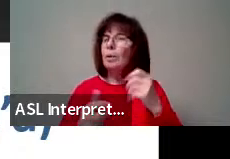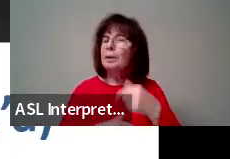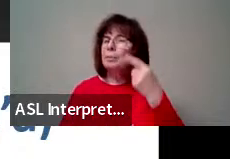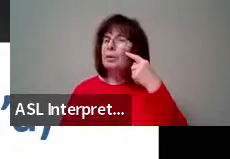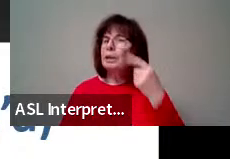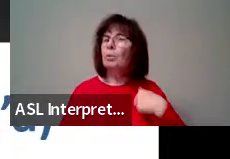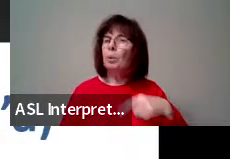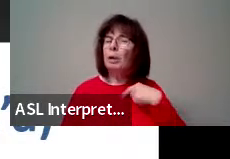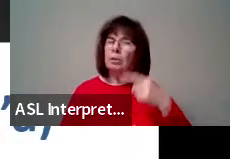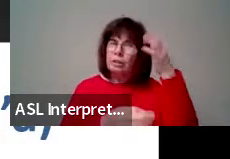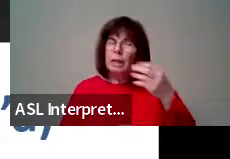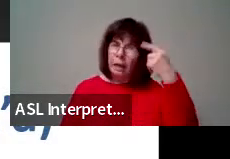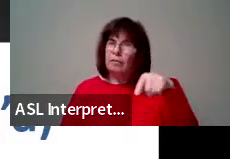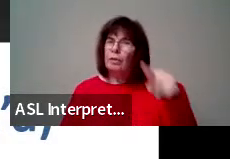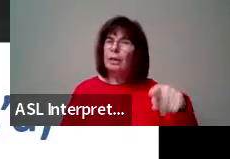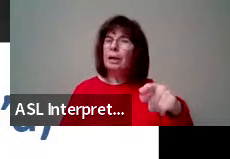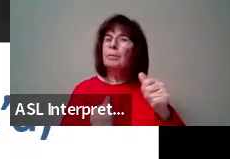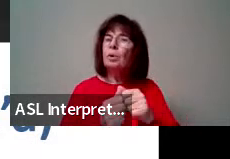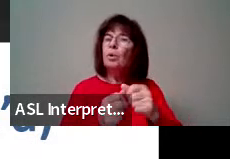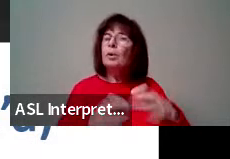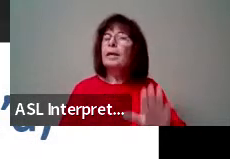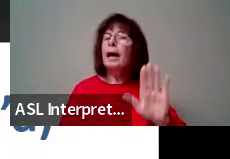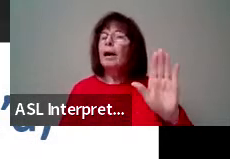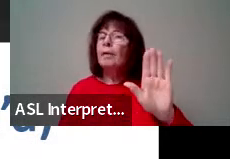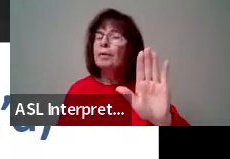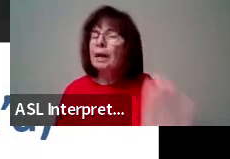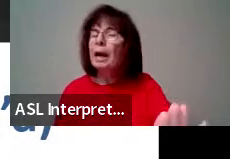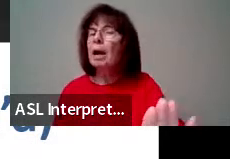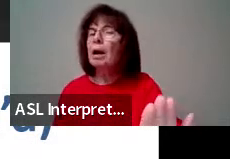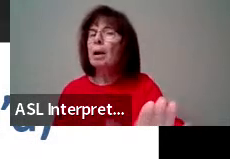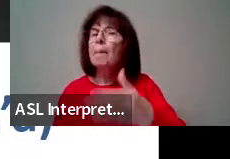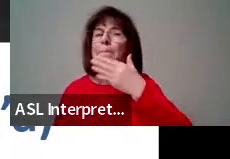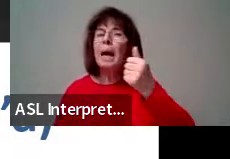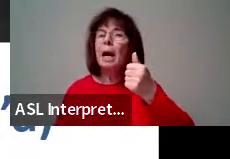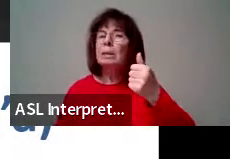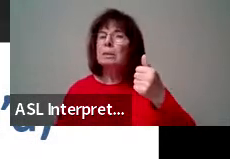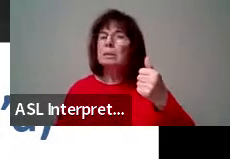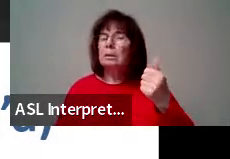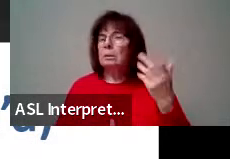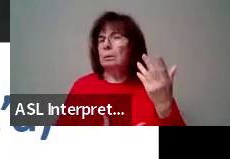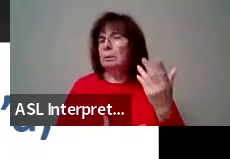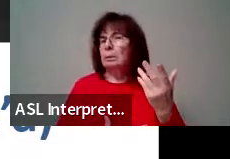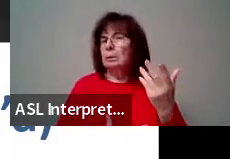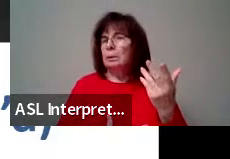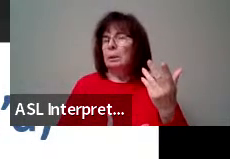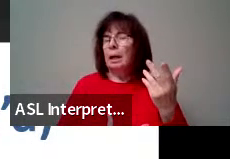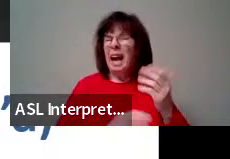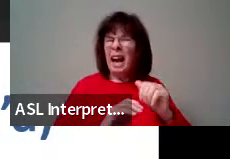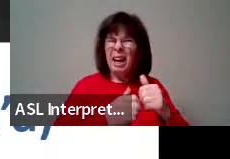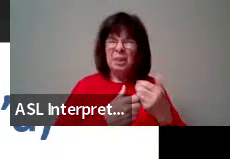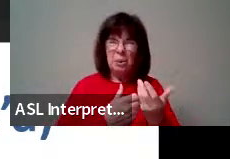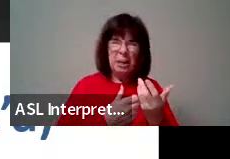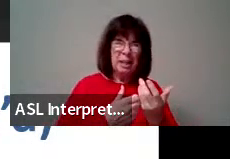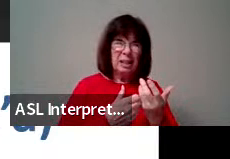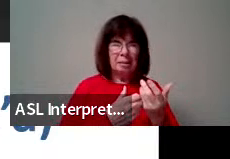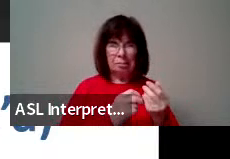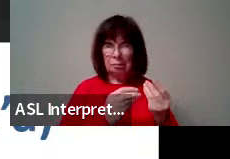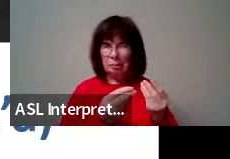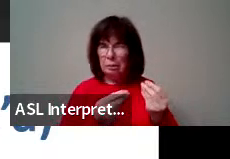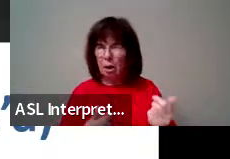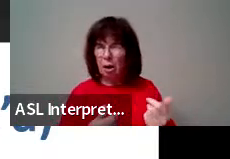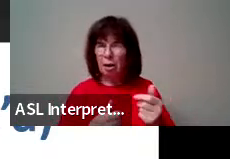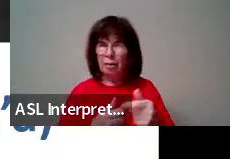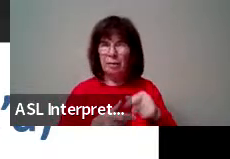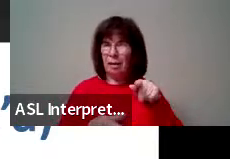mind? How do we directly address distrust of the government? Are there other things that we